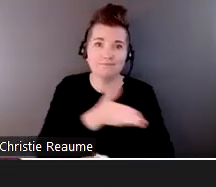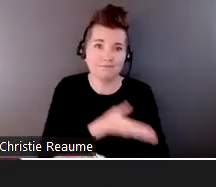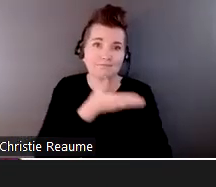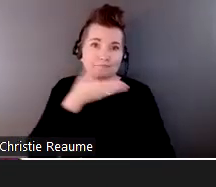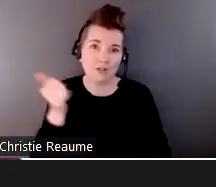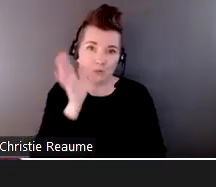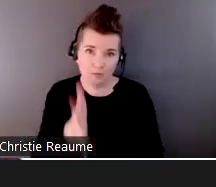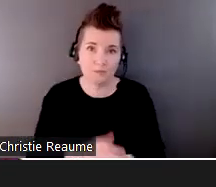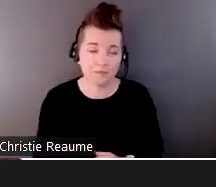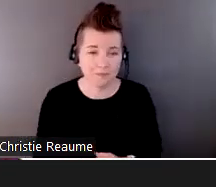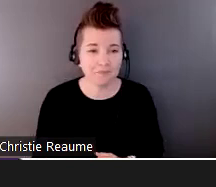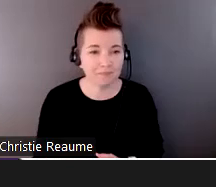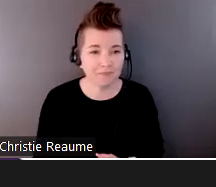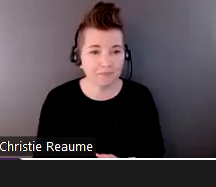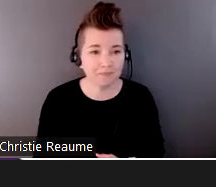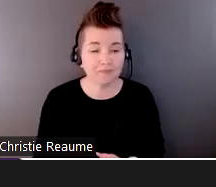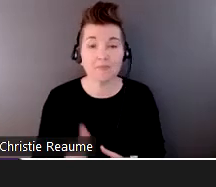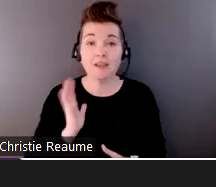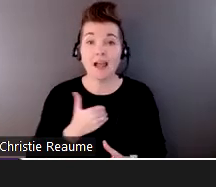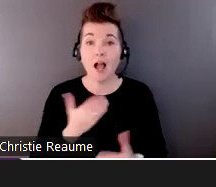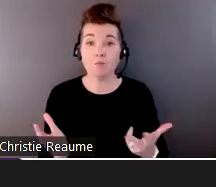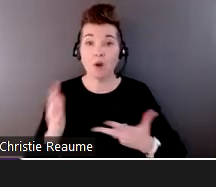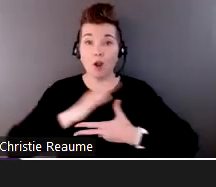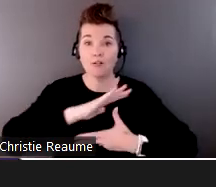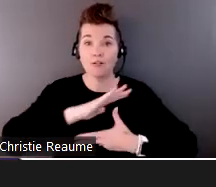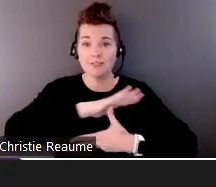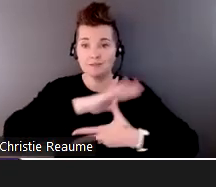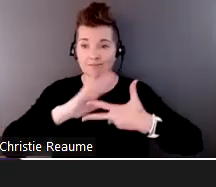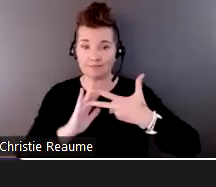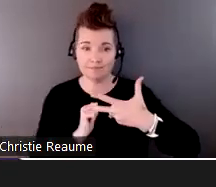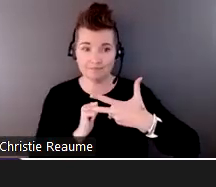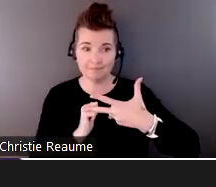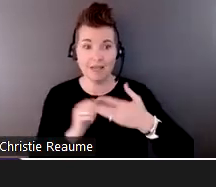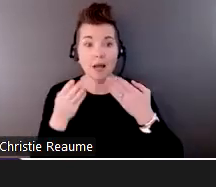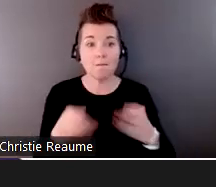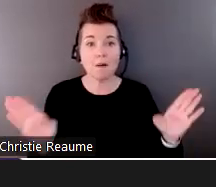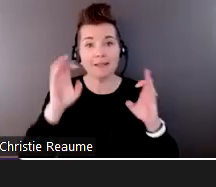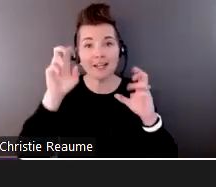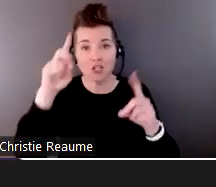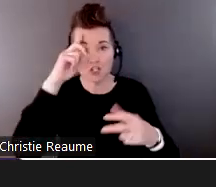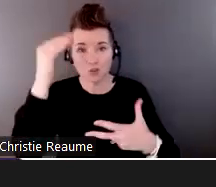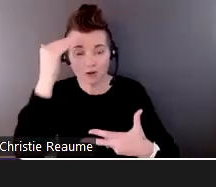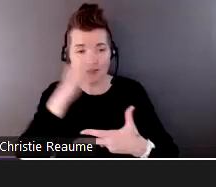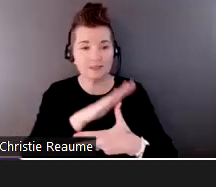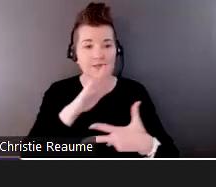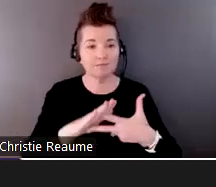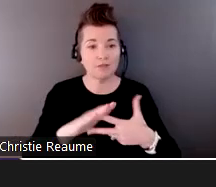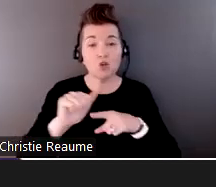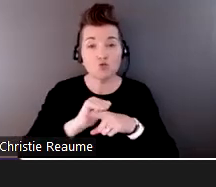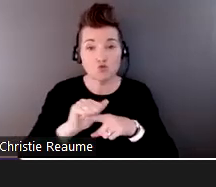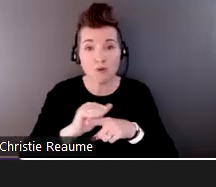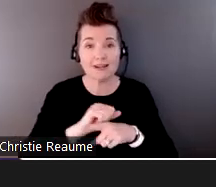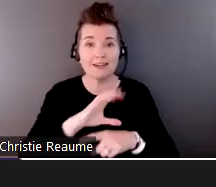so we have three main priorities that we work under public education awareness training and coordination of community services